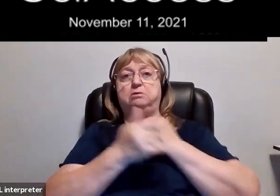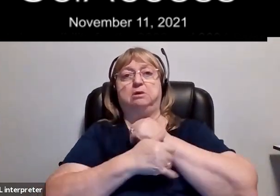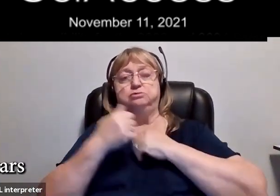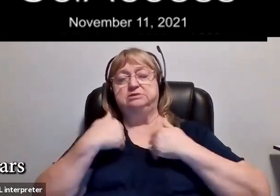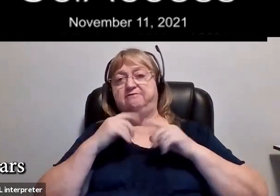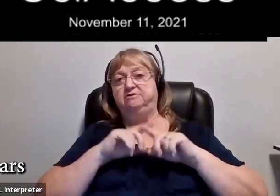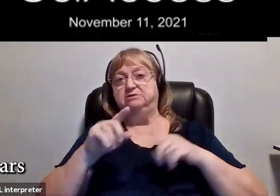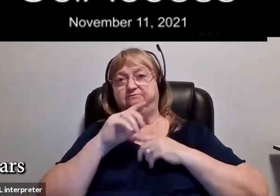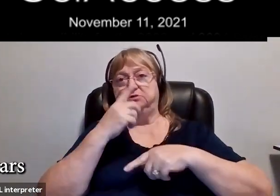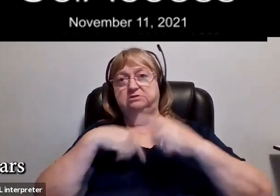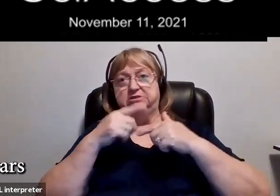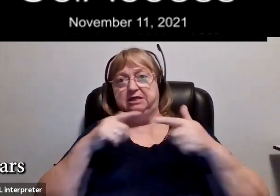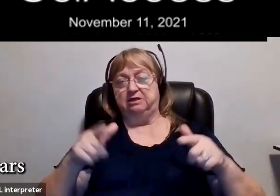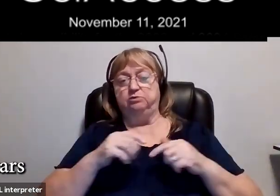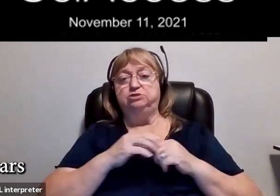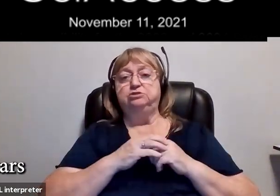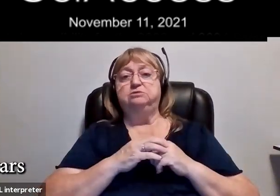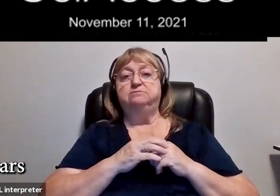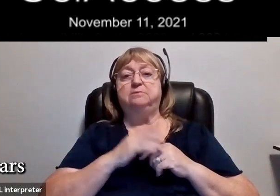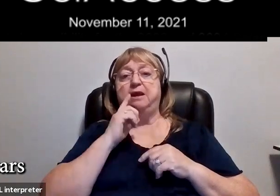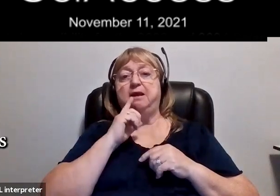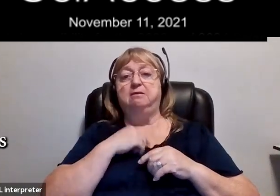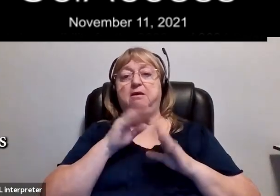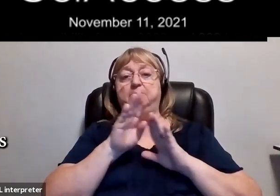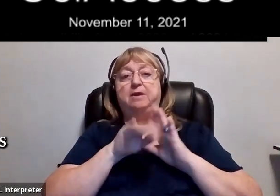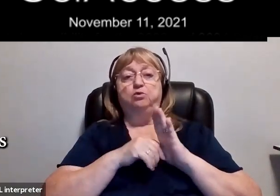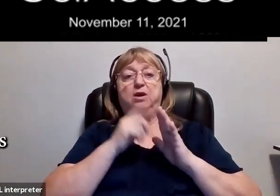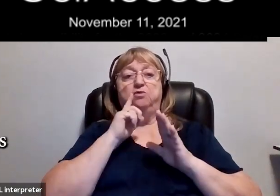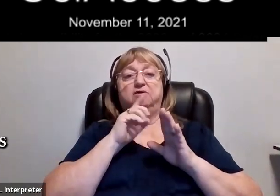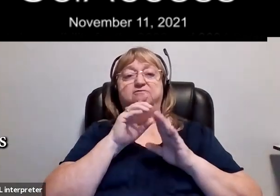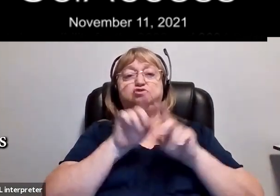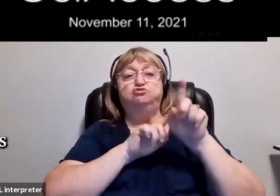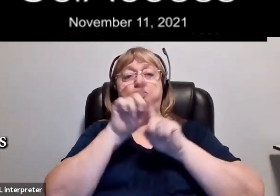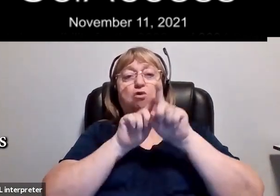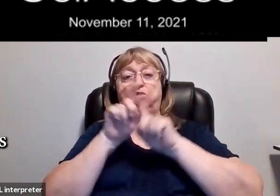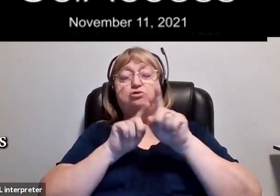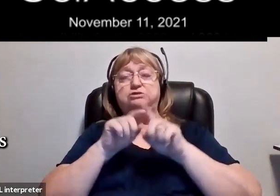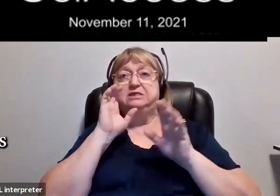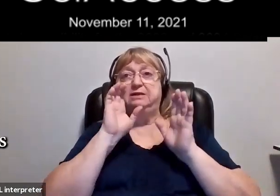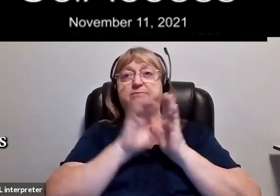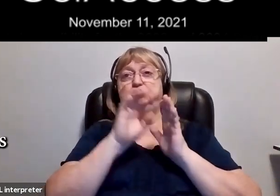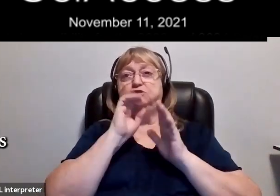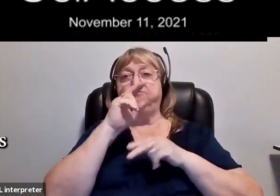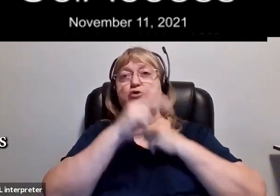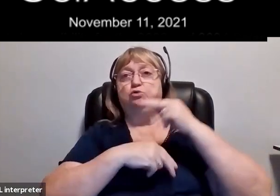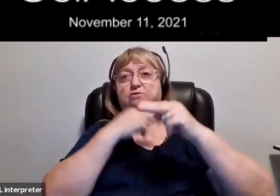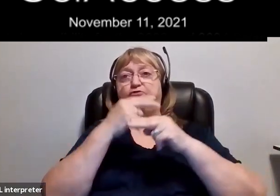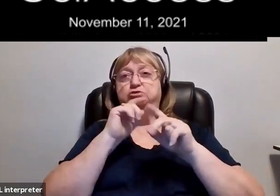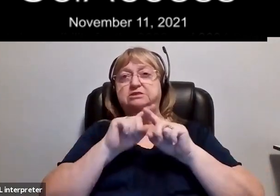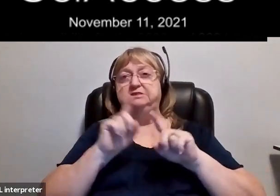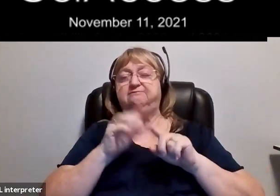languages. And above a background of stars and an image of the universe in false